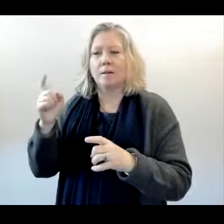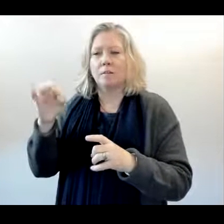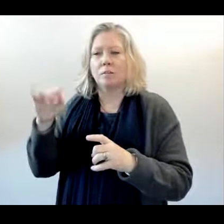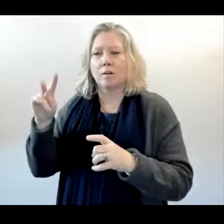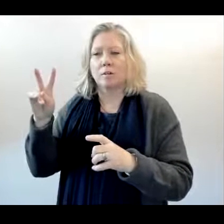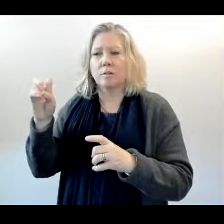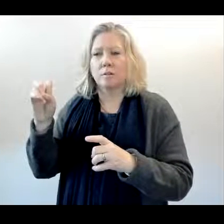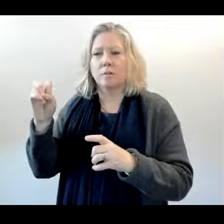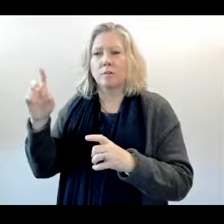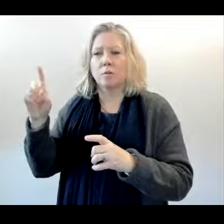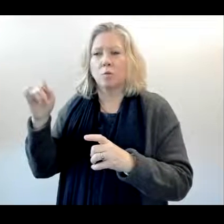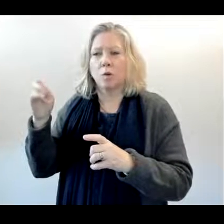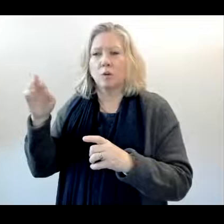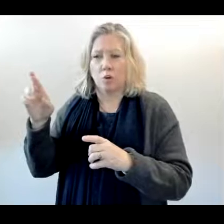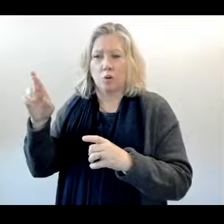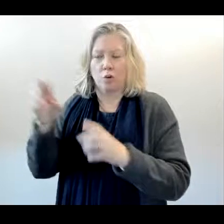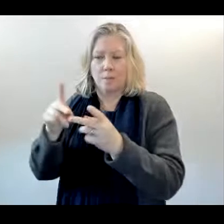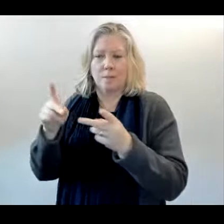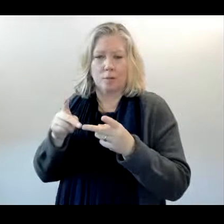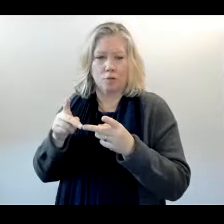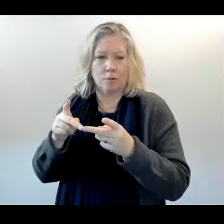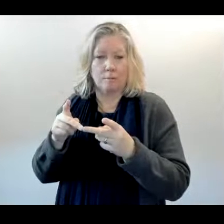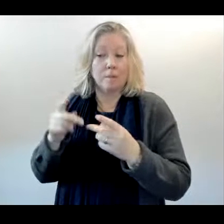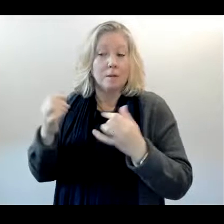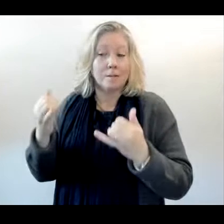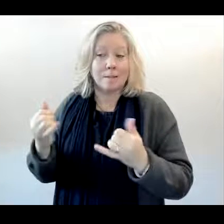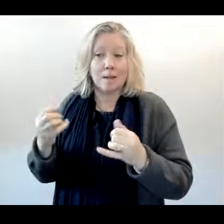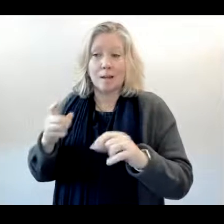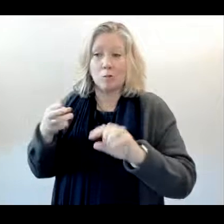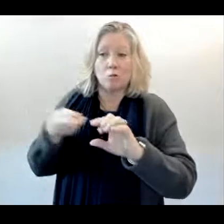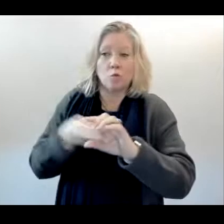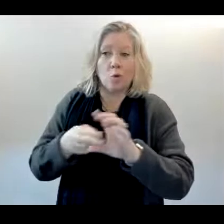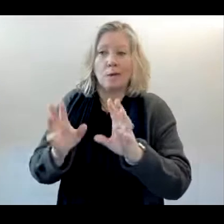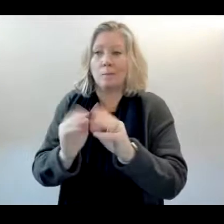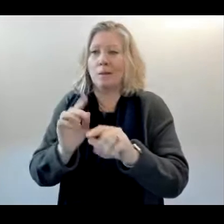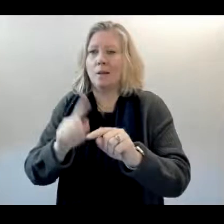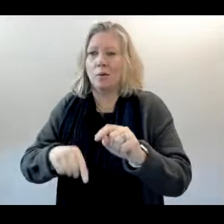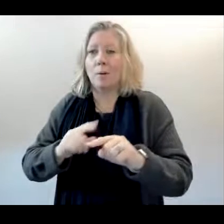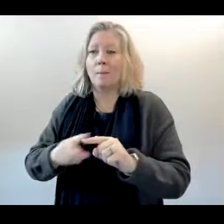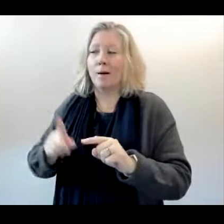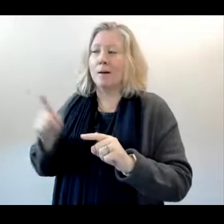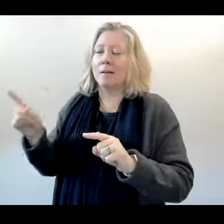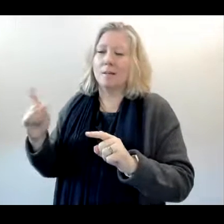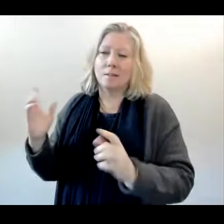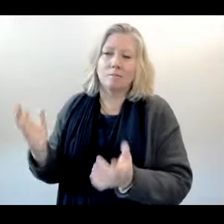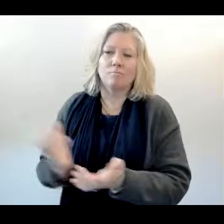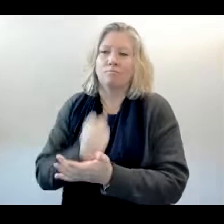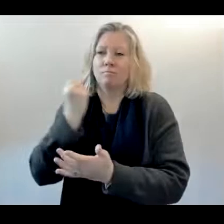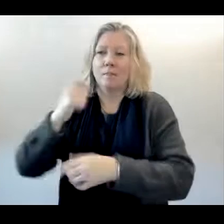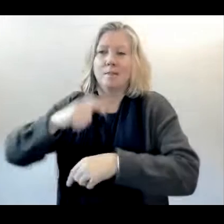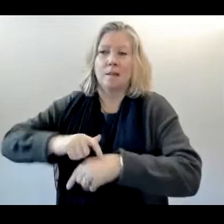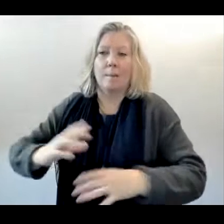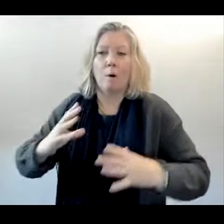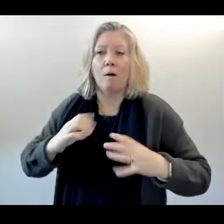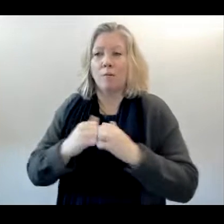year. Unfortunately, he's not able to join us today, but spending some much earned and deserved time with his family, in advance